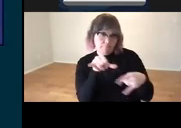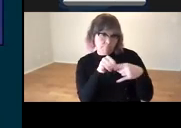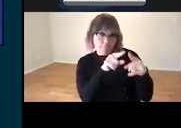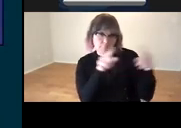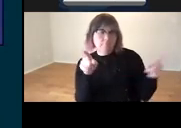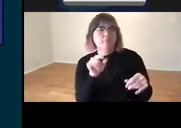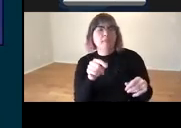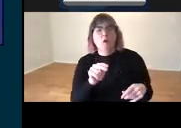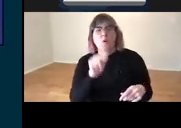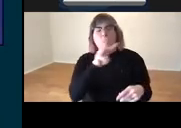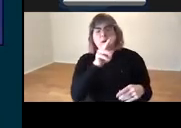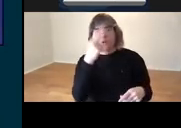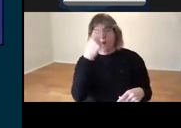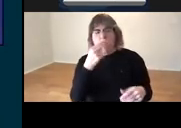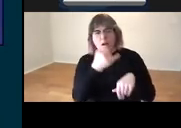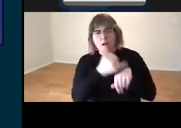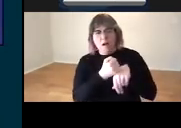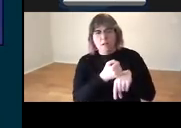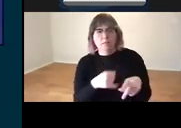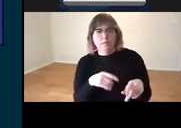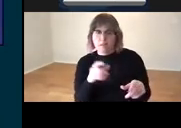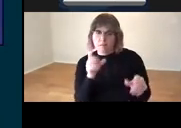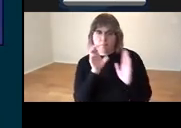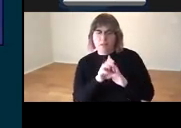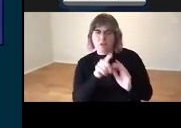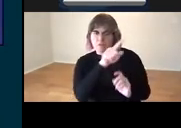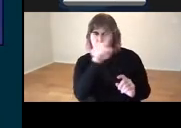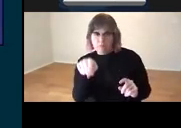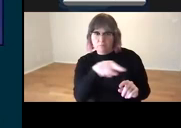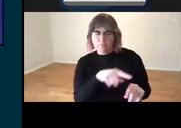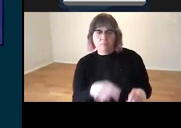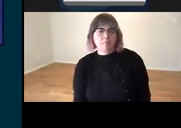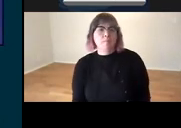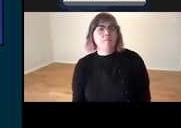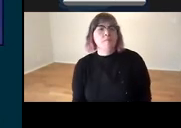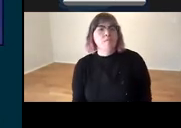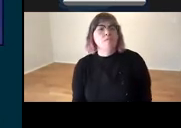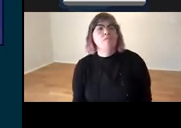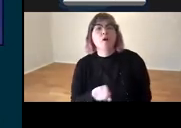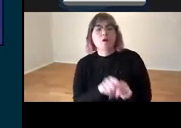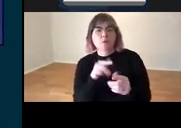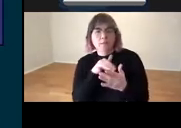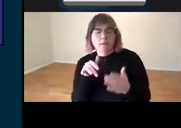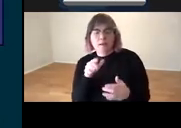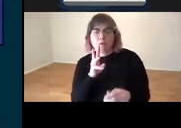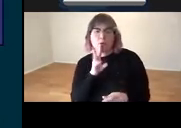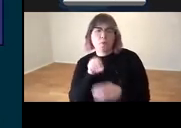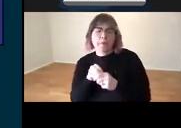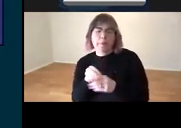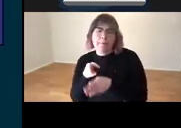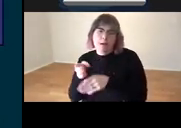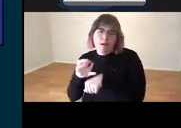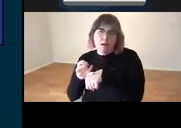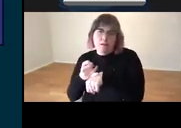of the northwestern Hawaiian islands that are pictured here in the lower left-hand corner. And I'm also studying the waters within the main Hawaiian Islands,